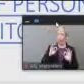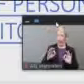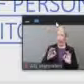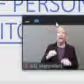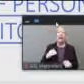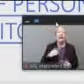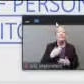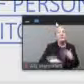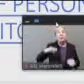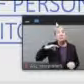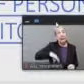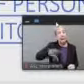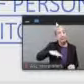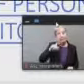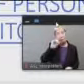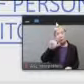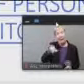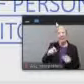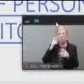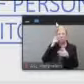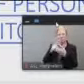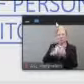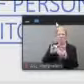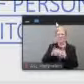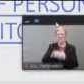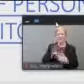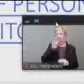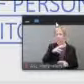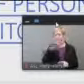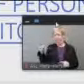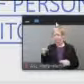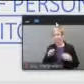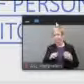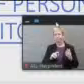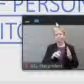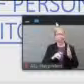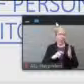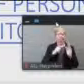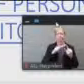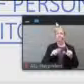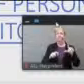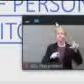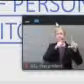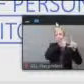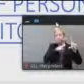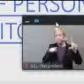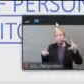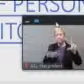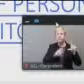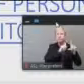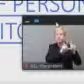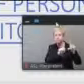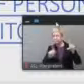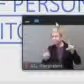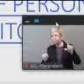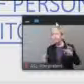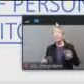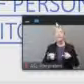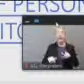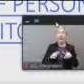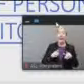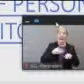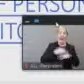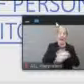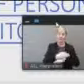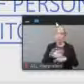can see on this little graphic, these are the post-quarantine transmission risk